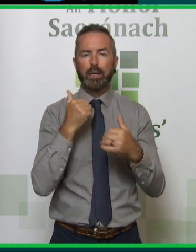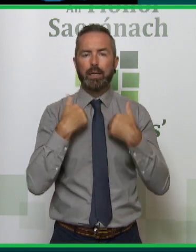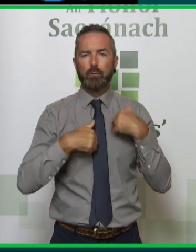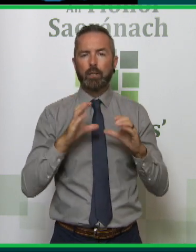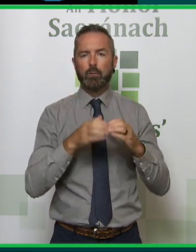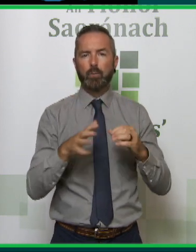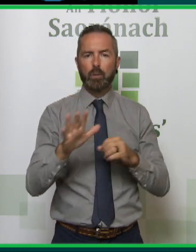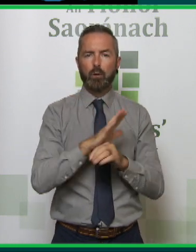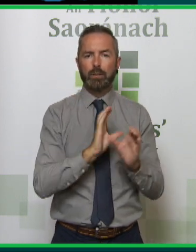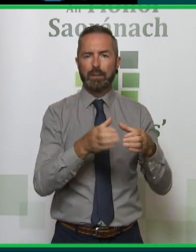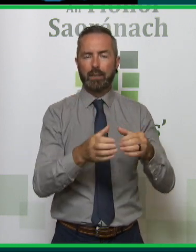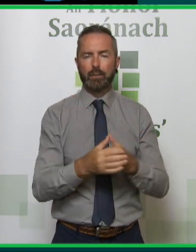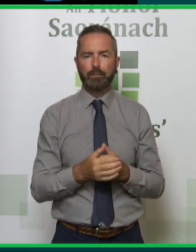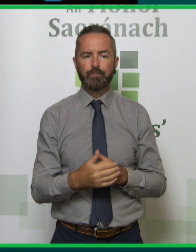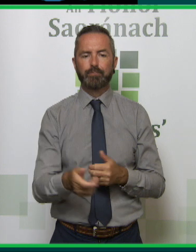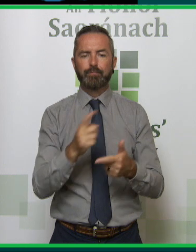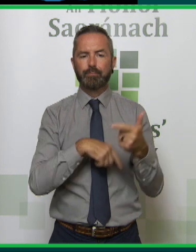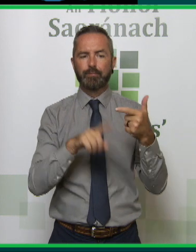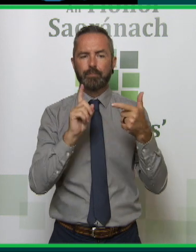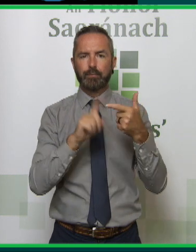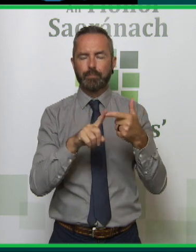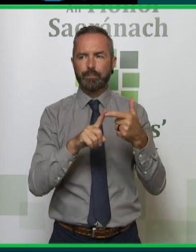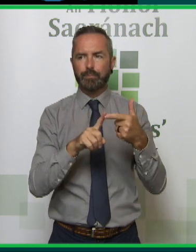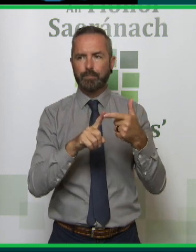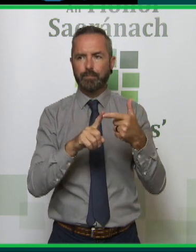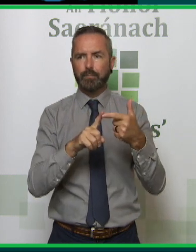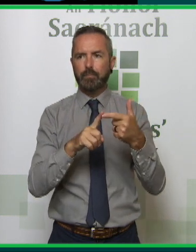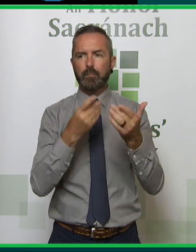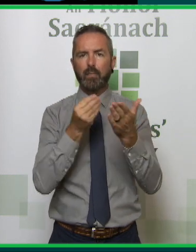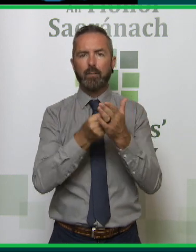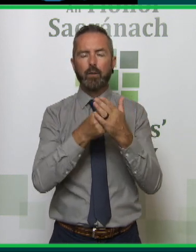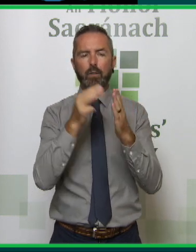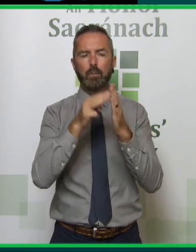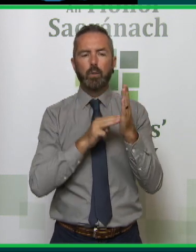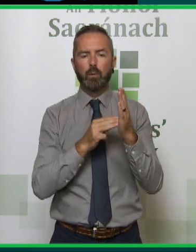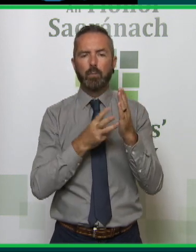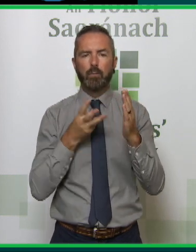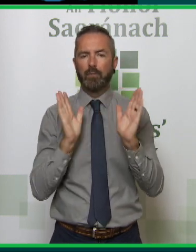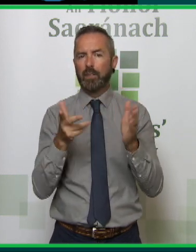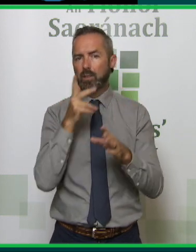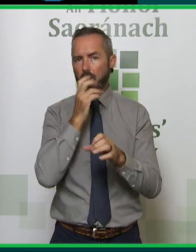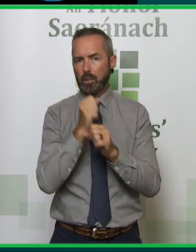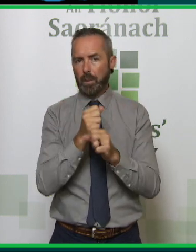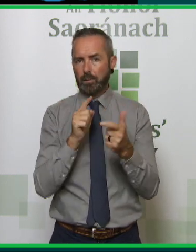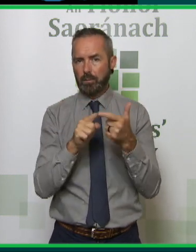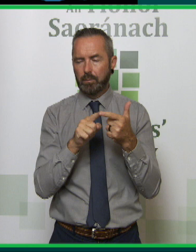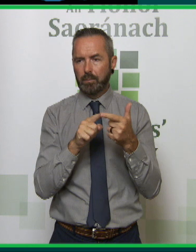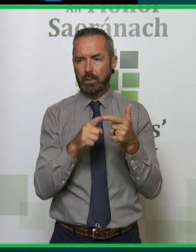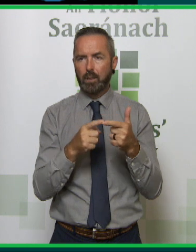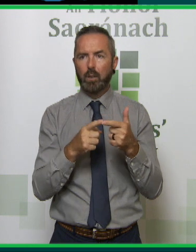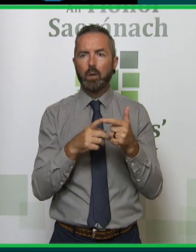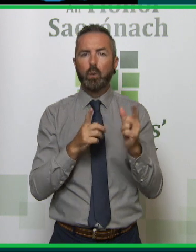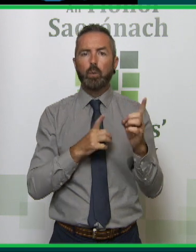its publication. The second part, obviously, is the funding programme, which I've talked to you about already. And we did this so we could ensure